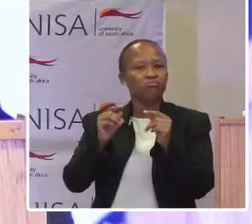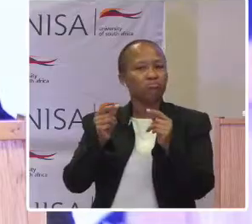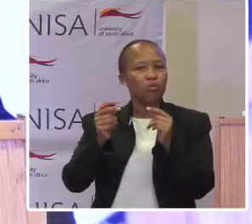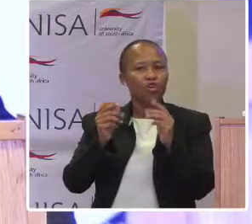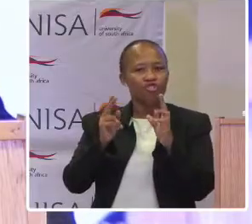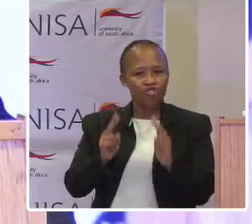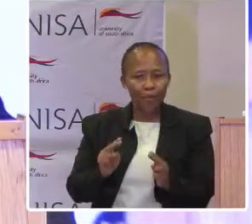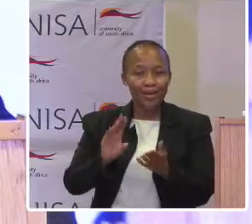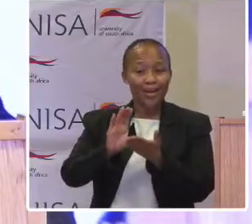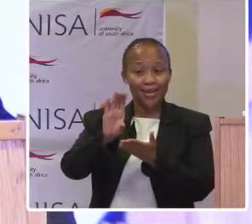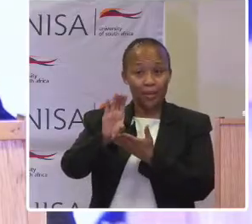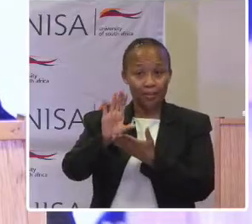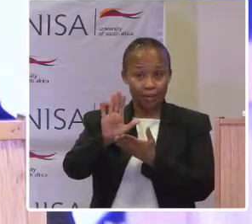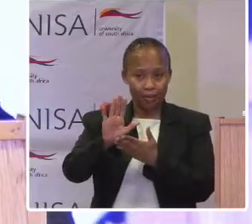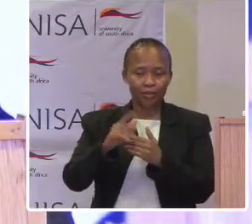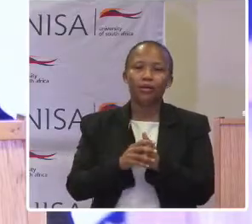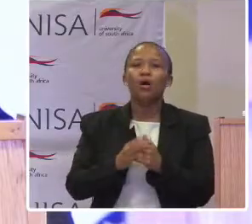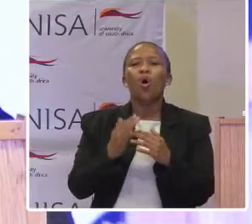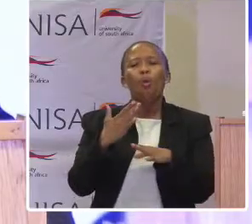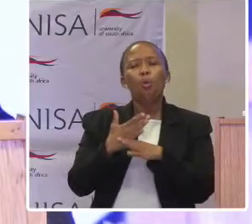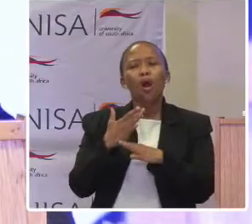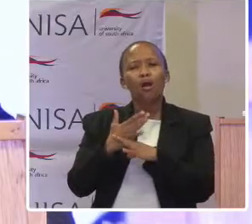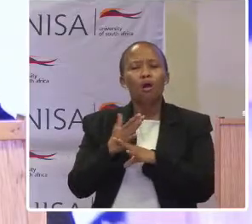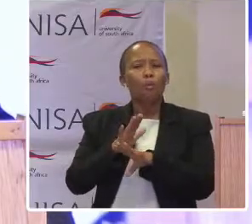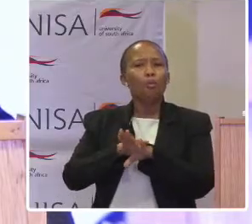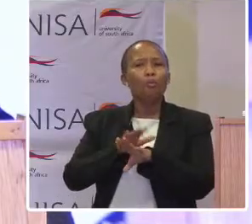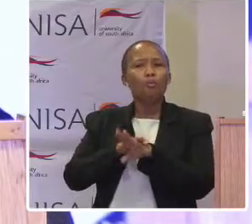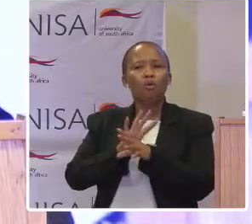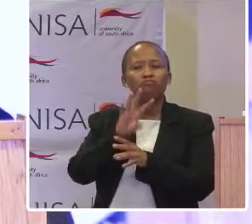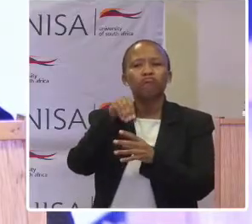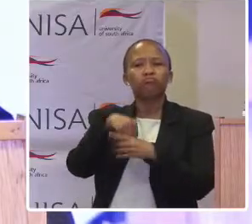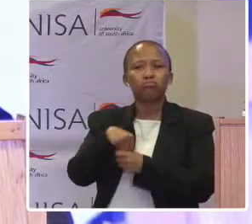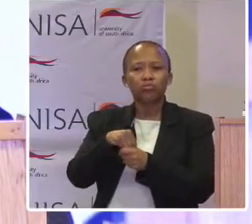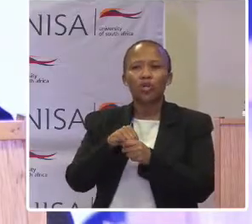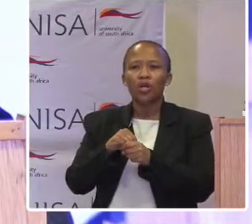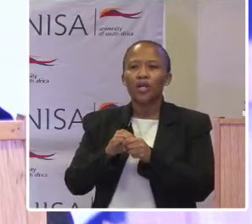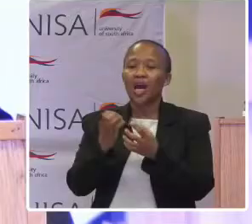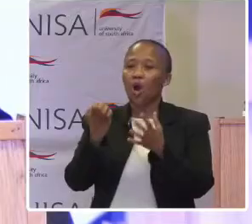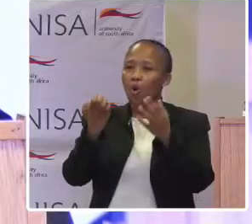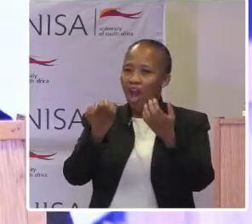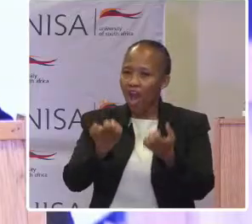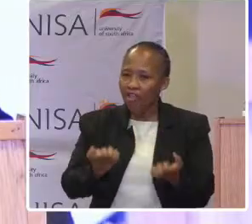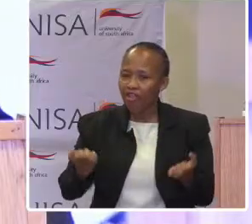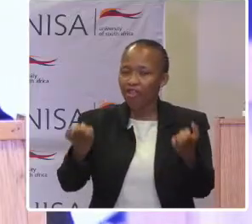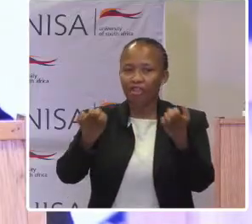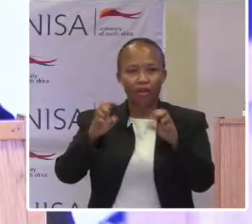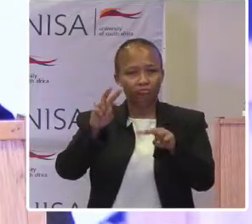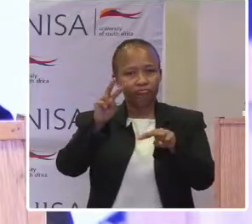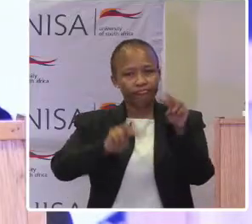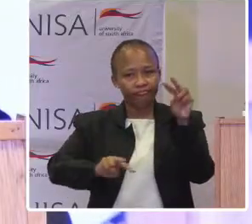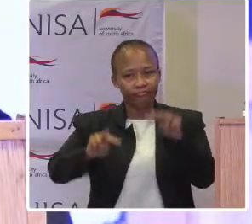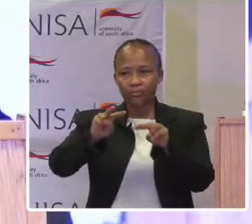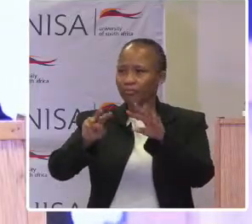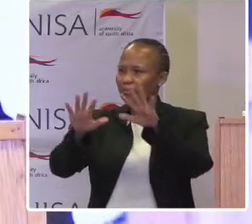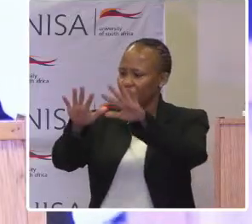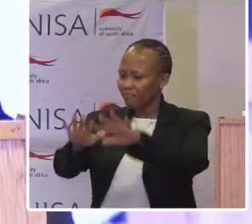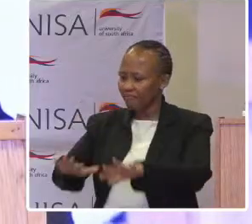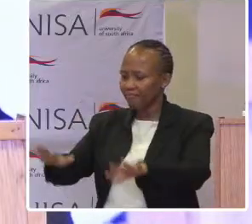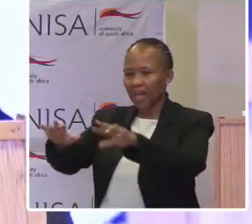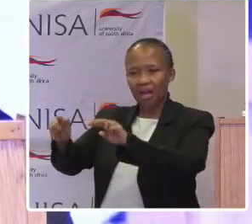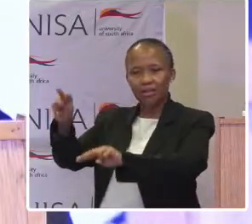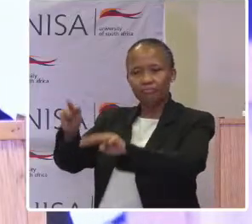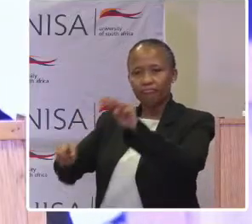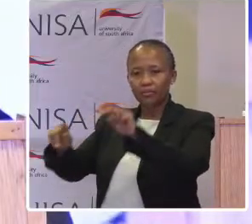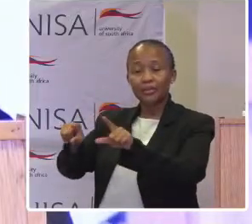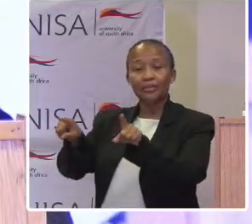services. Much of this work involves monitoring the Earth and our surrounding environment and using the collected data